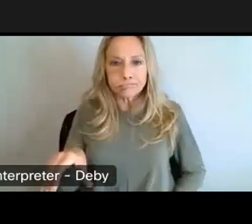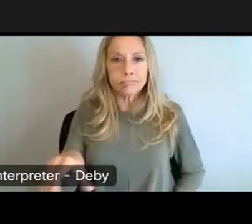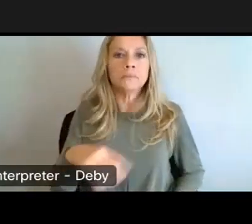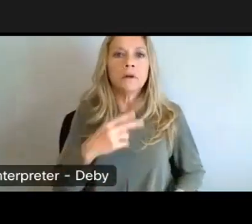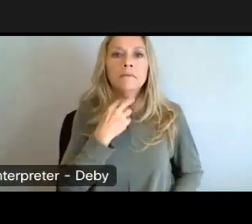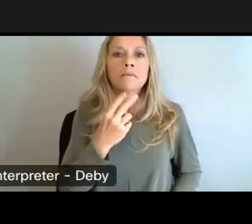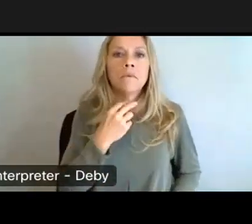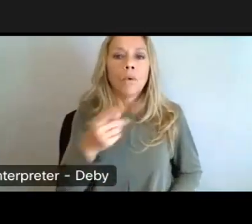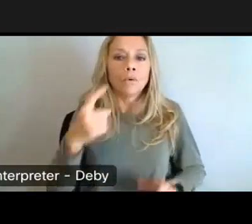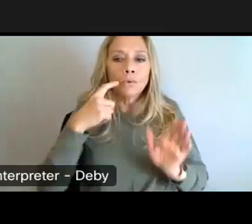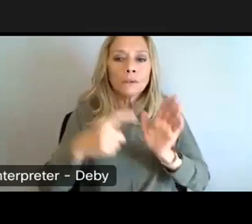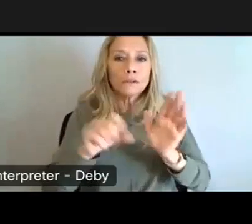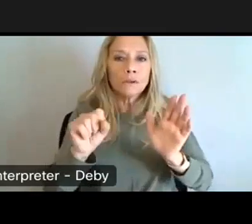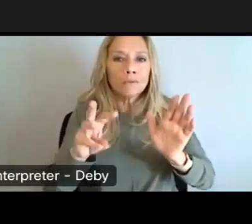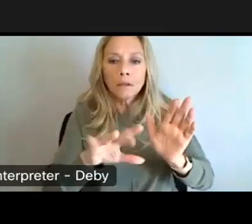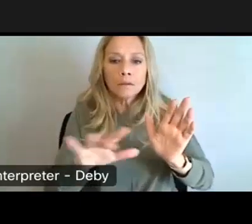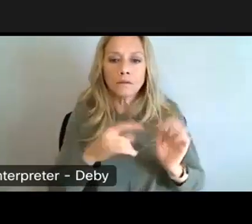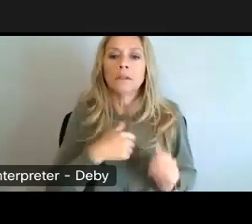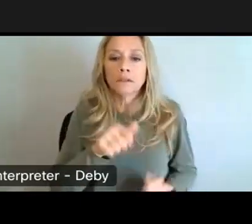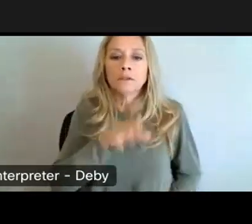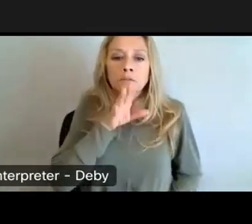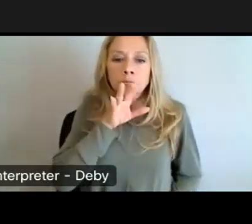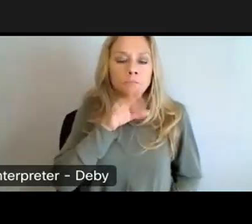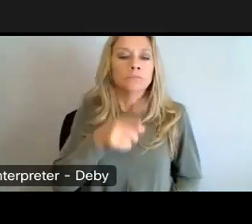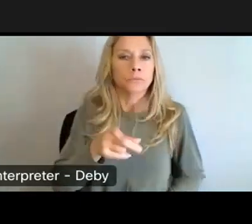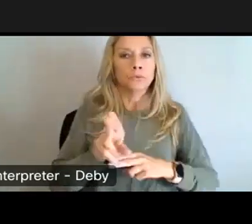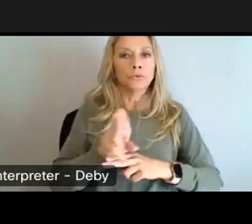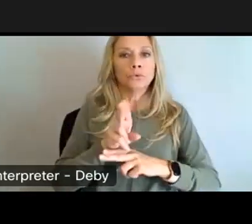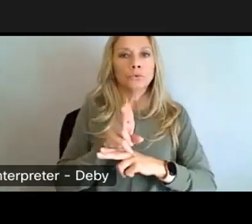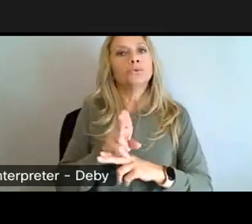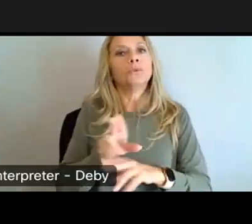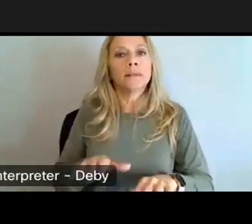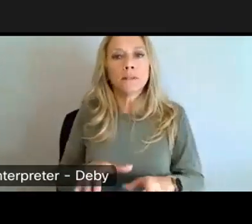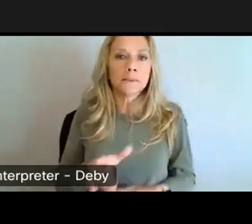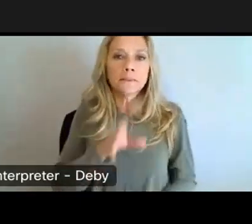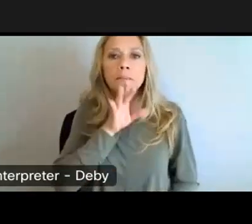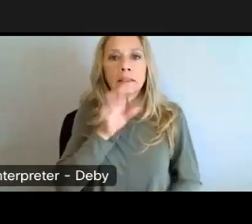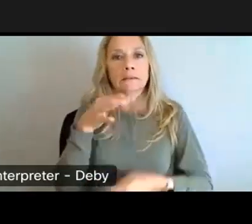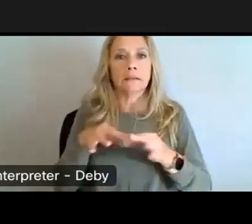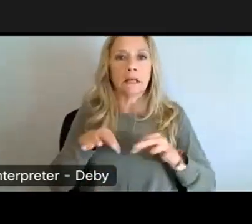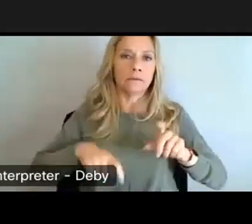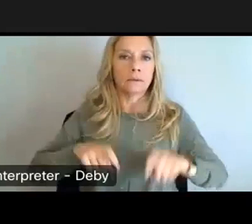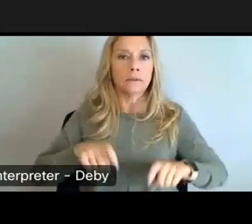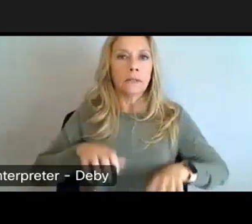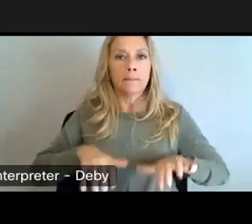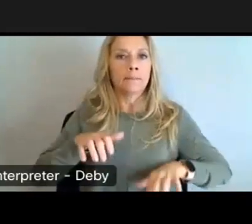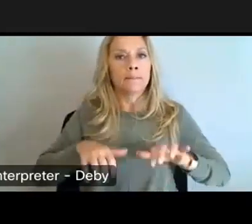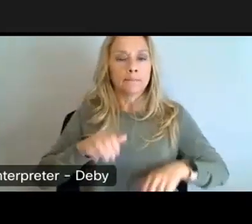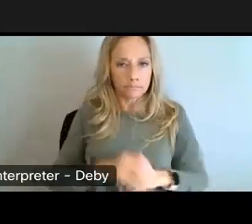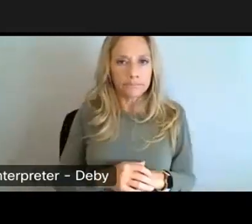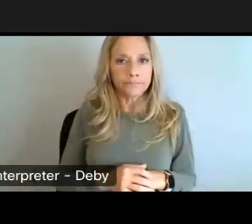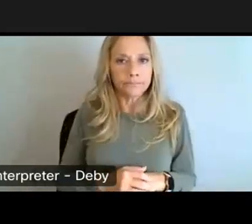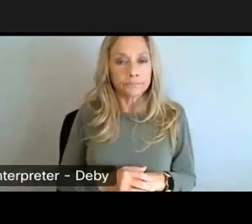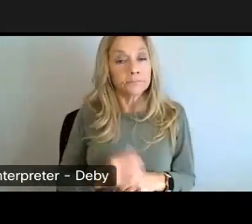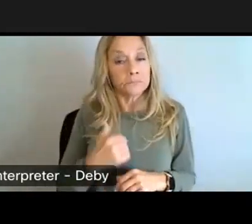voice recognition system to kind of be able to use voice recognition versus typing. Um, and while I'm